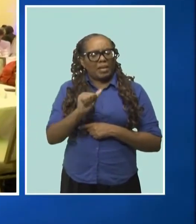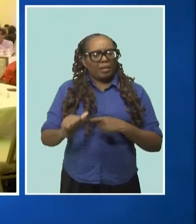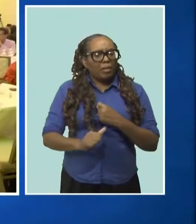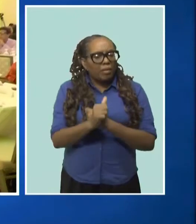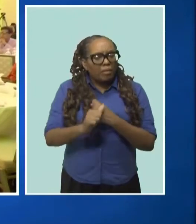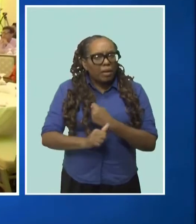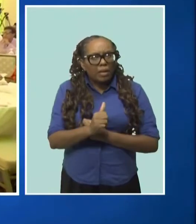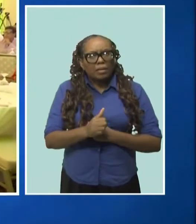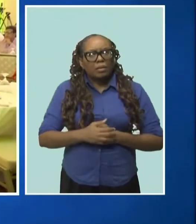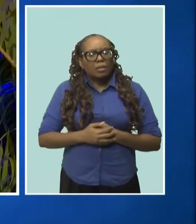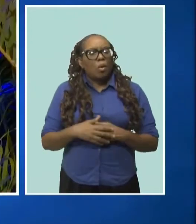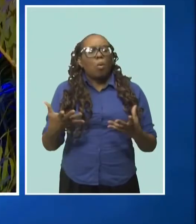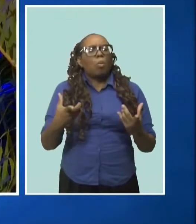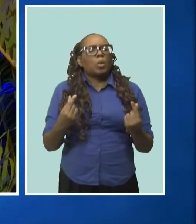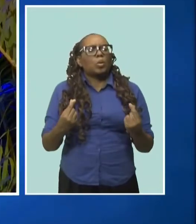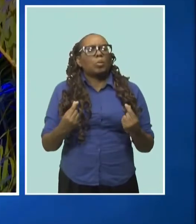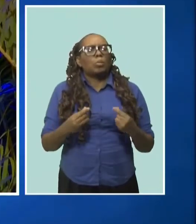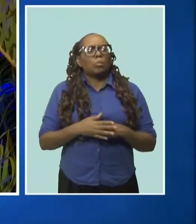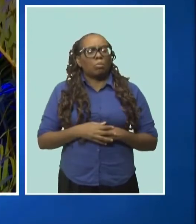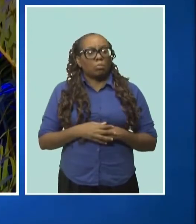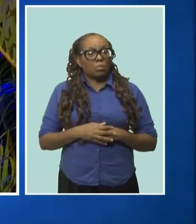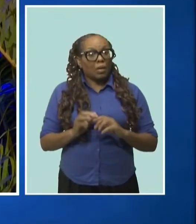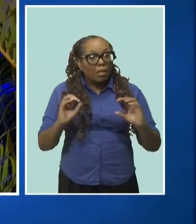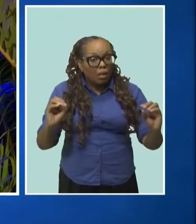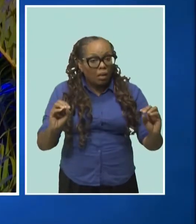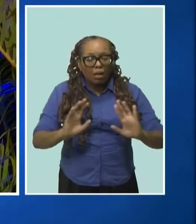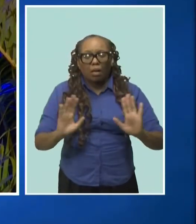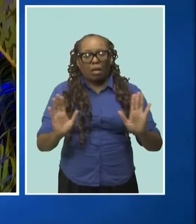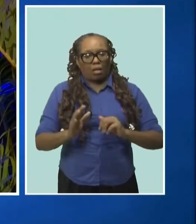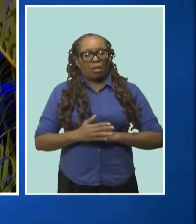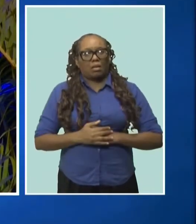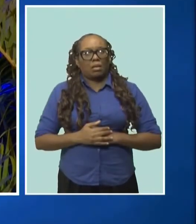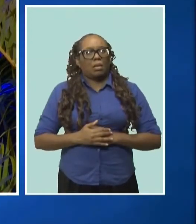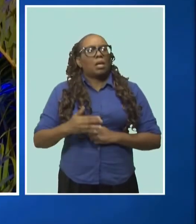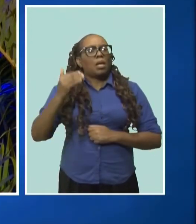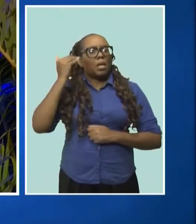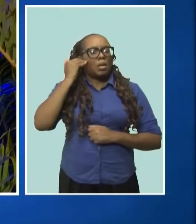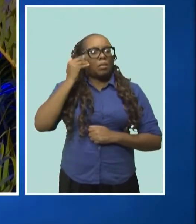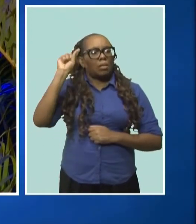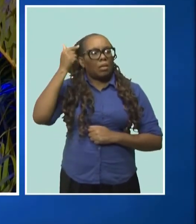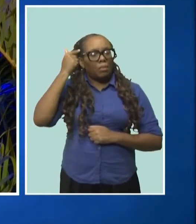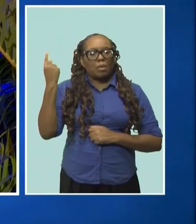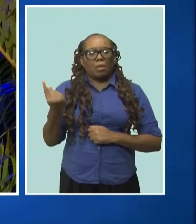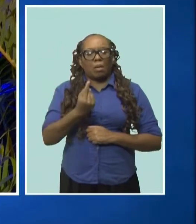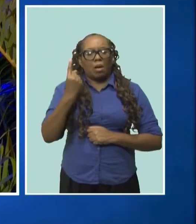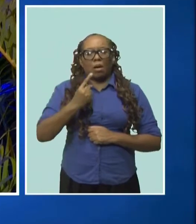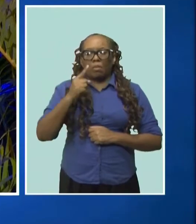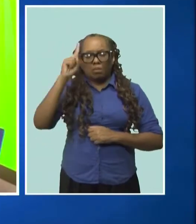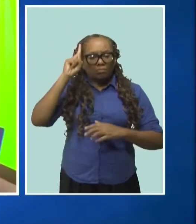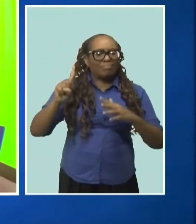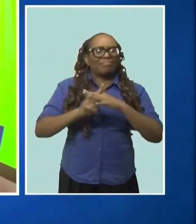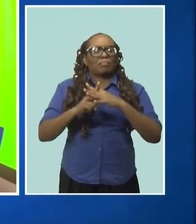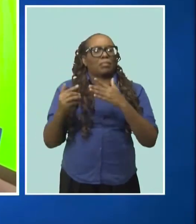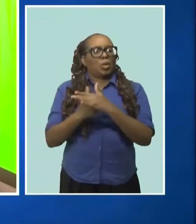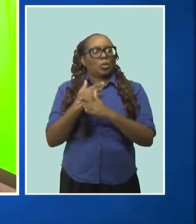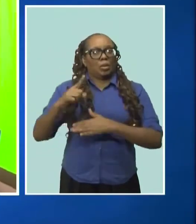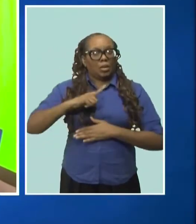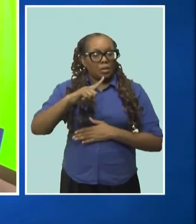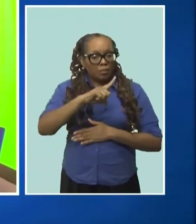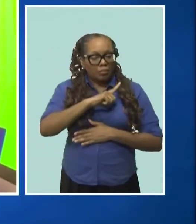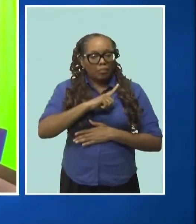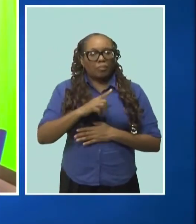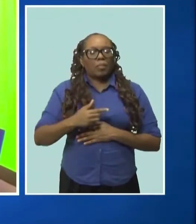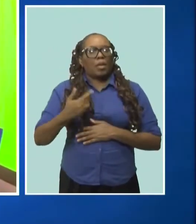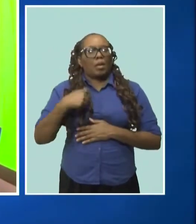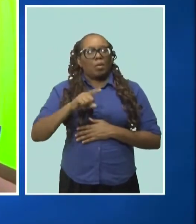governments come up with new legislation and determine that it must